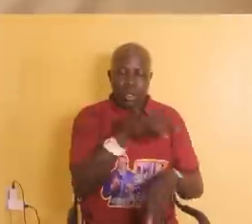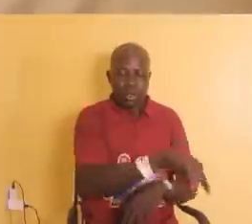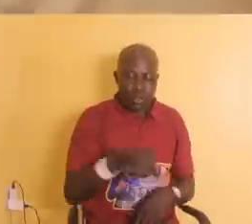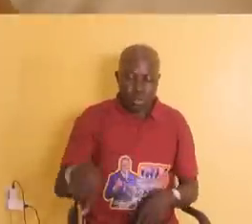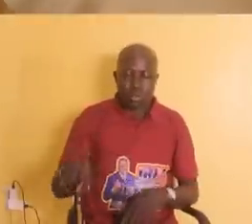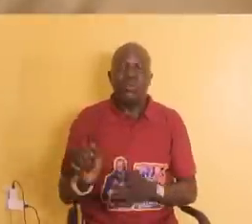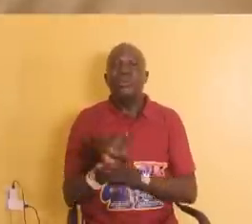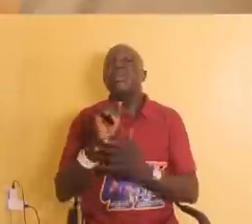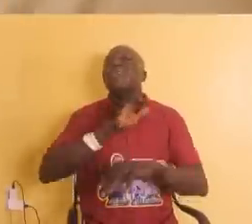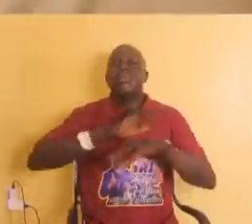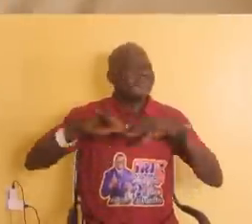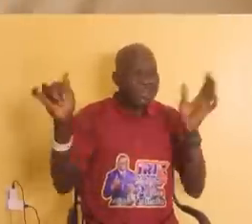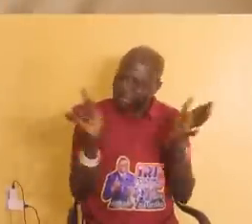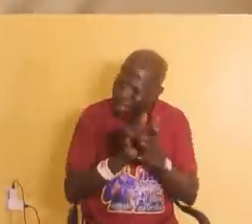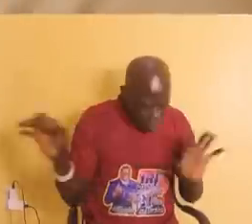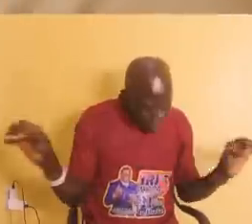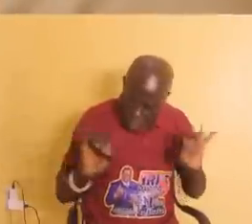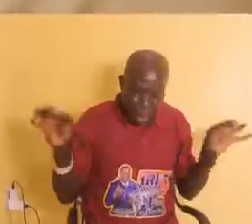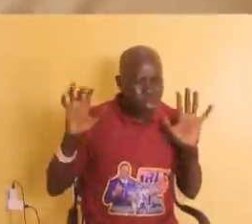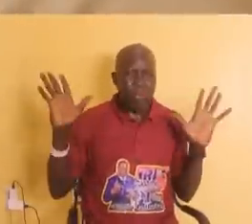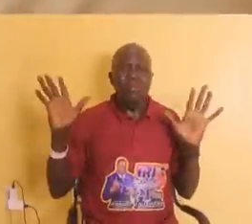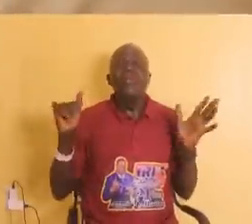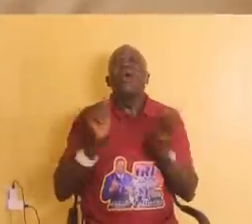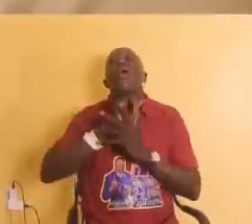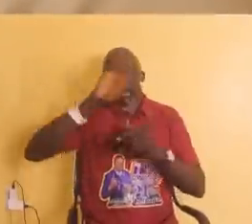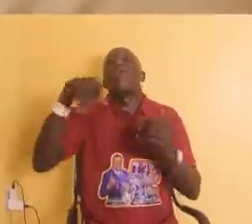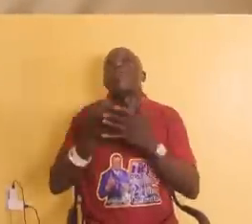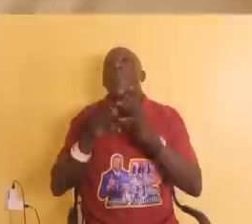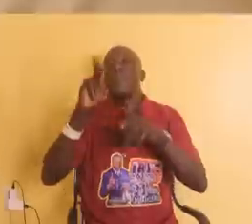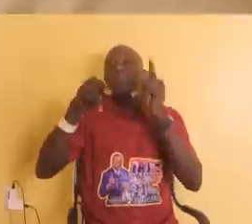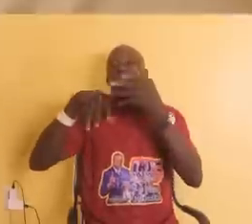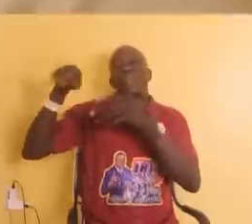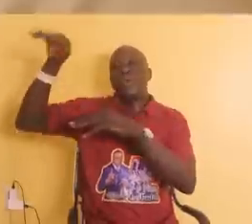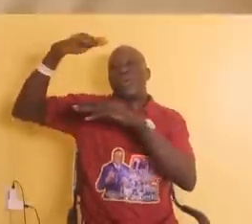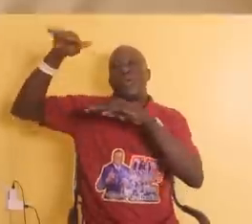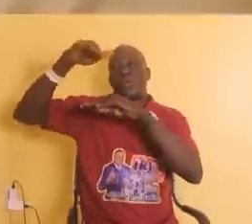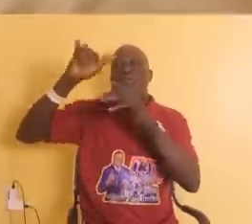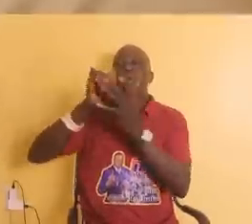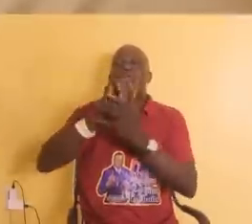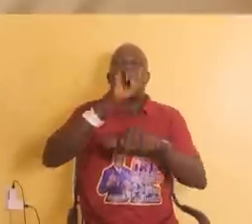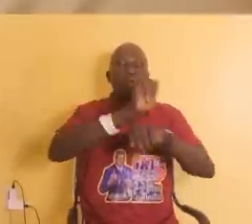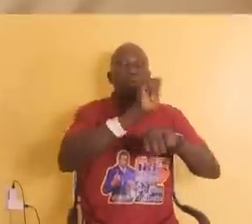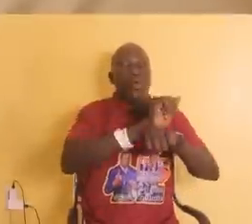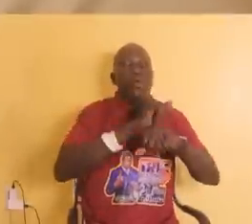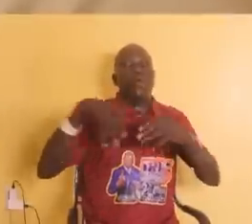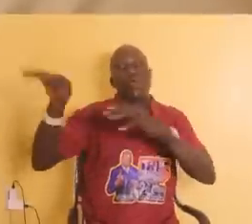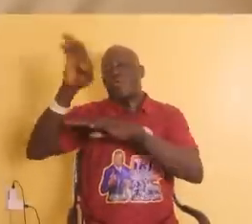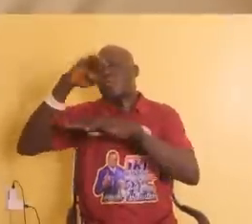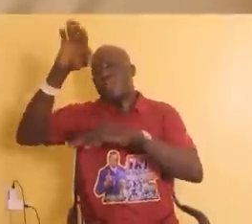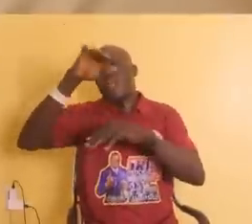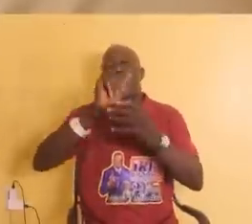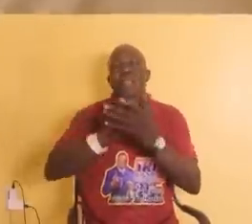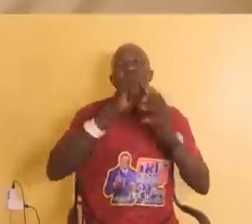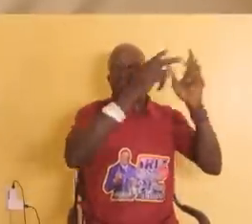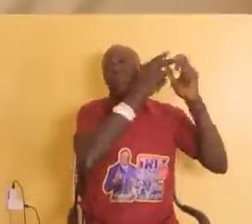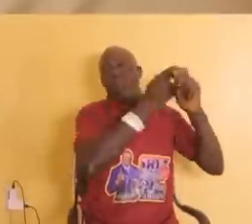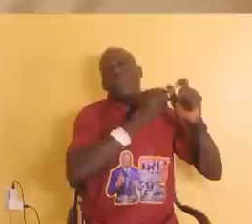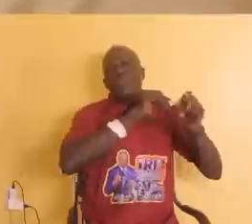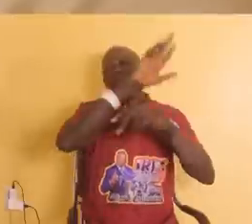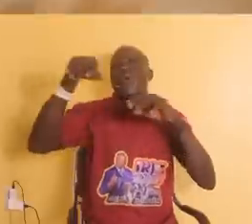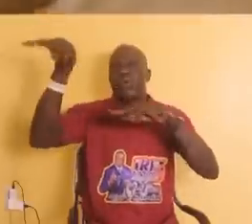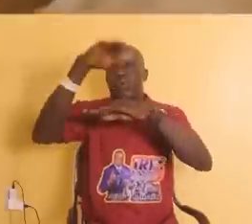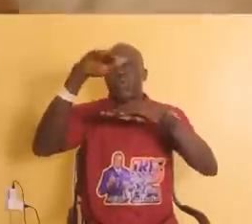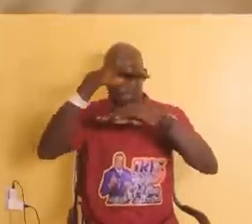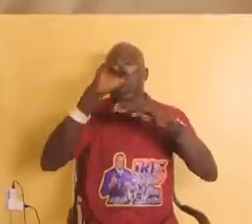and 2 feet. Ko du be na lo. It's no more than that. Awon to wa loke. The people on top. Won se ise oke. They labor to be there. Won sare oke. They run